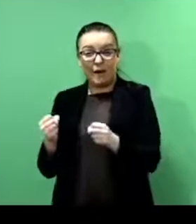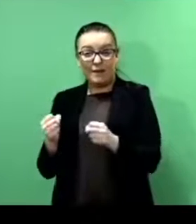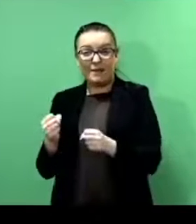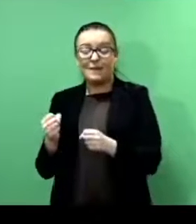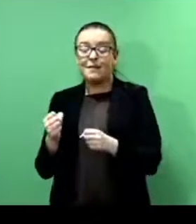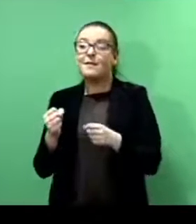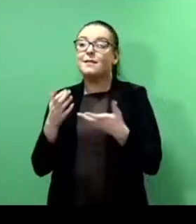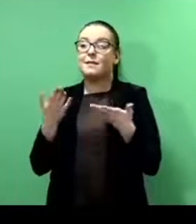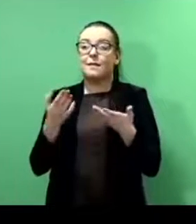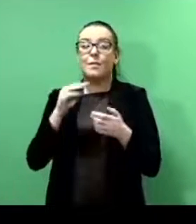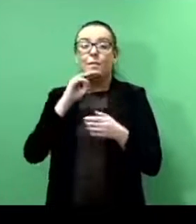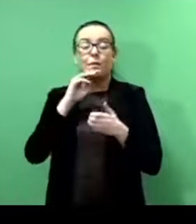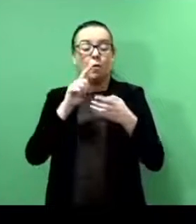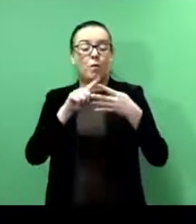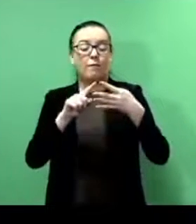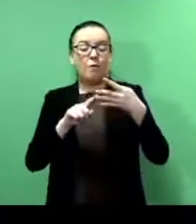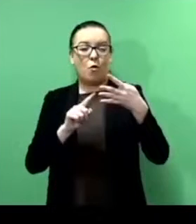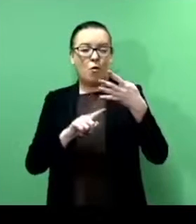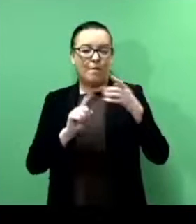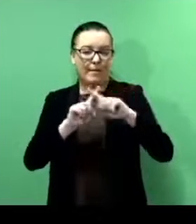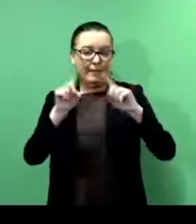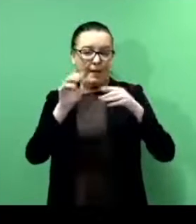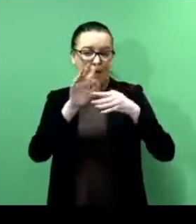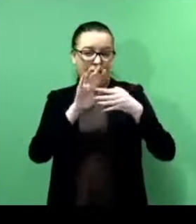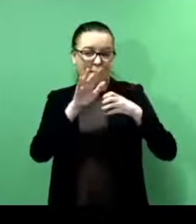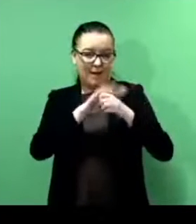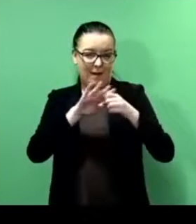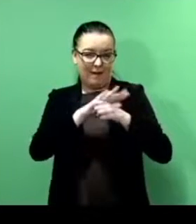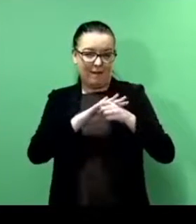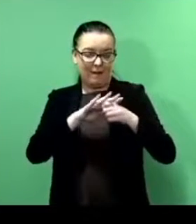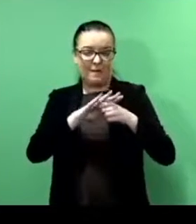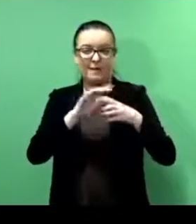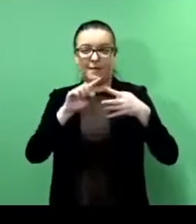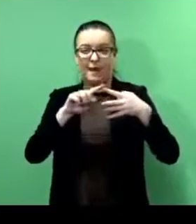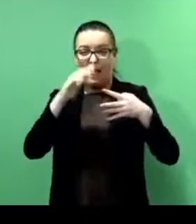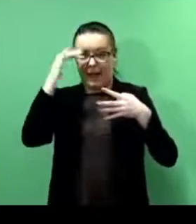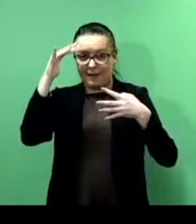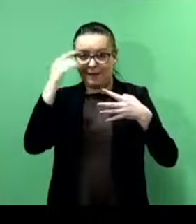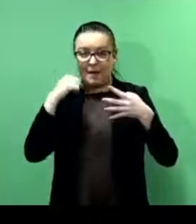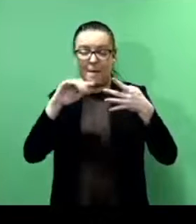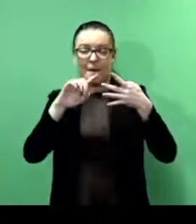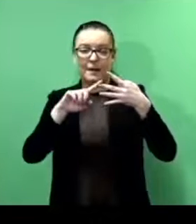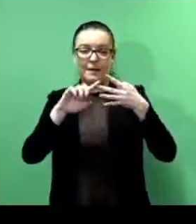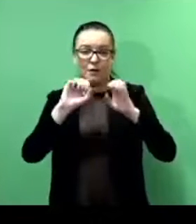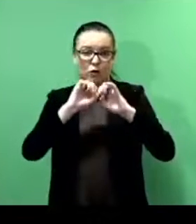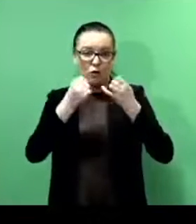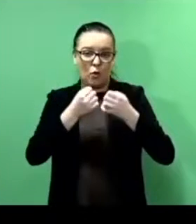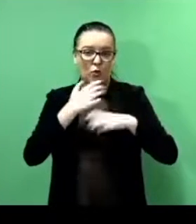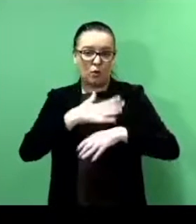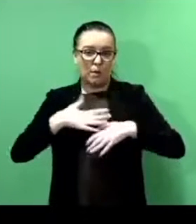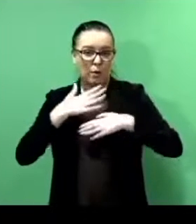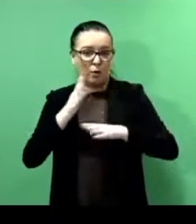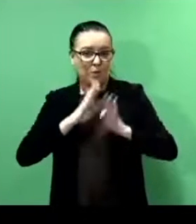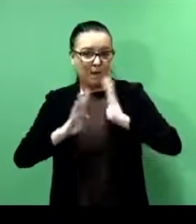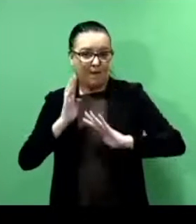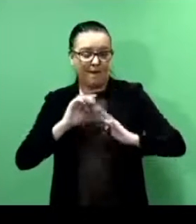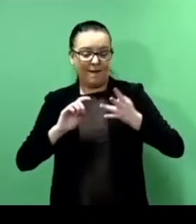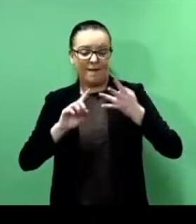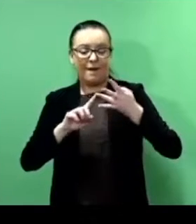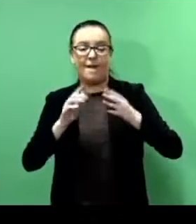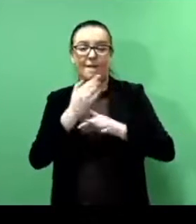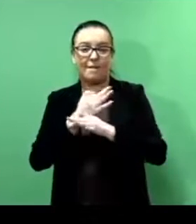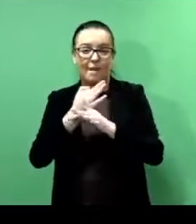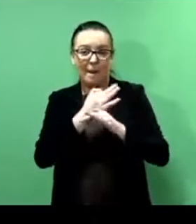we look across 4 domains when we're reviewing children. We look at the academic domain, we look at social emotional behaviour, we look at family, and we